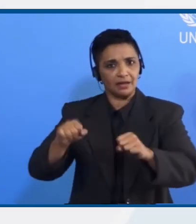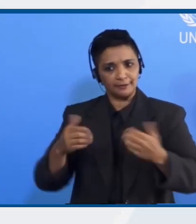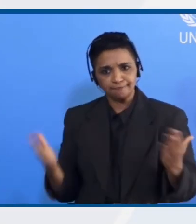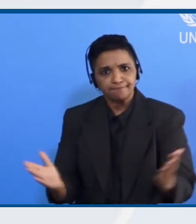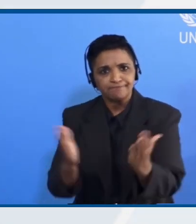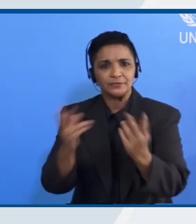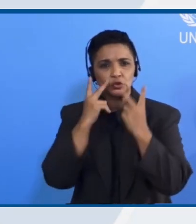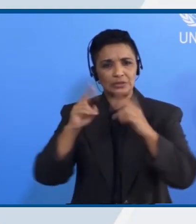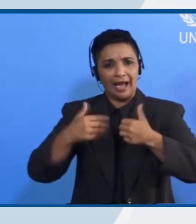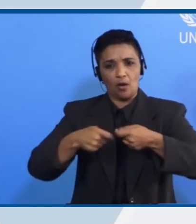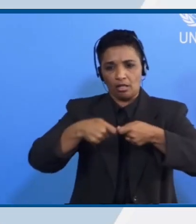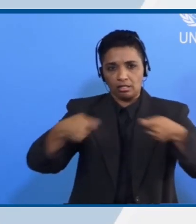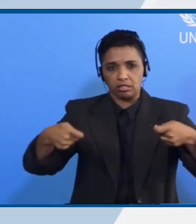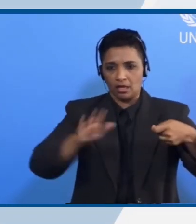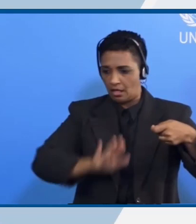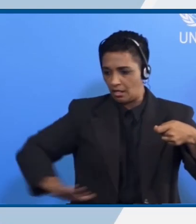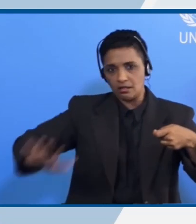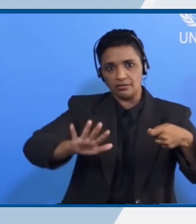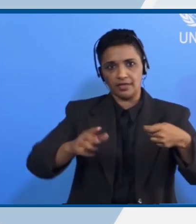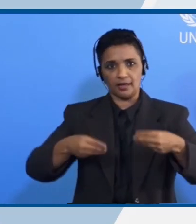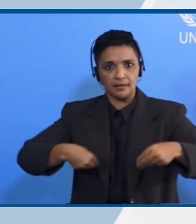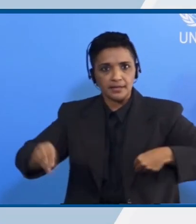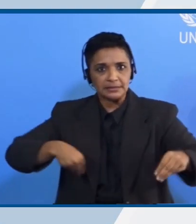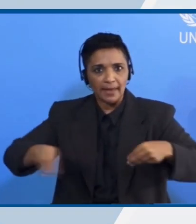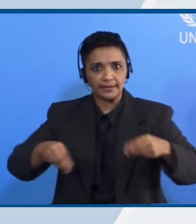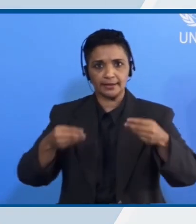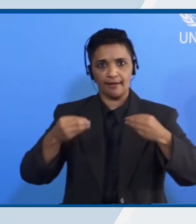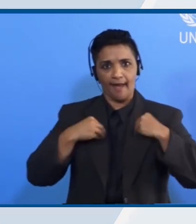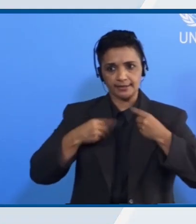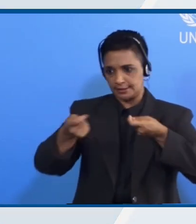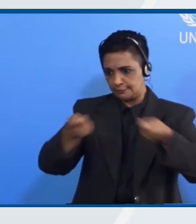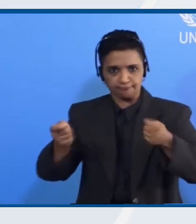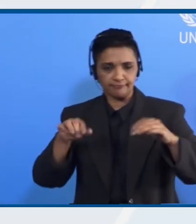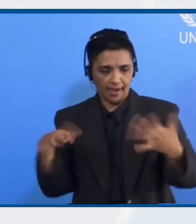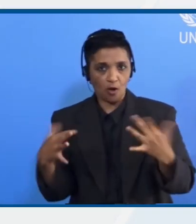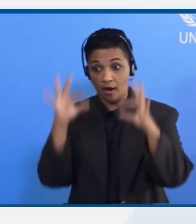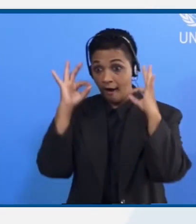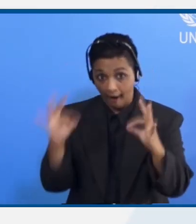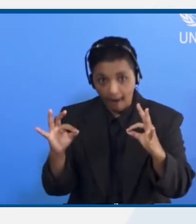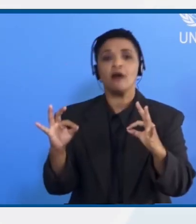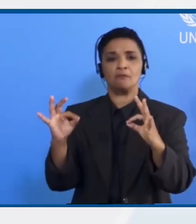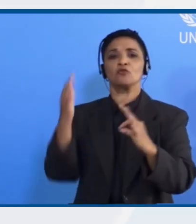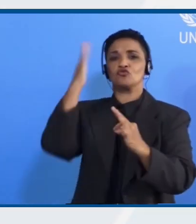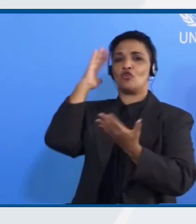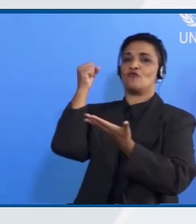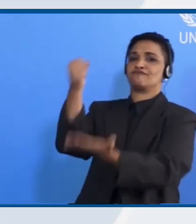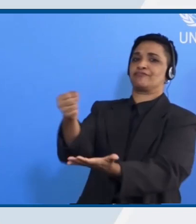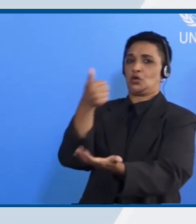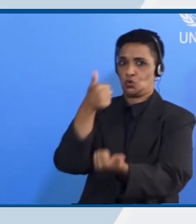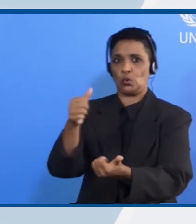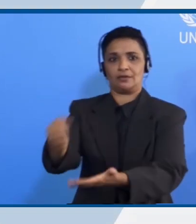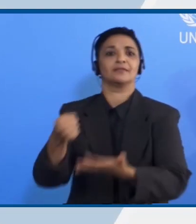expenditure rationalization, being able to better manage assets, etc., so that you can have, if you will, the wherewithals and